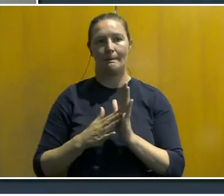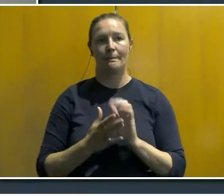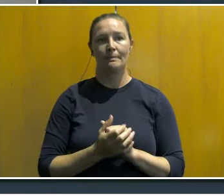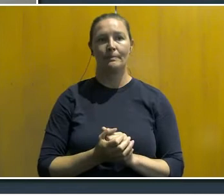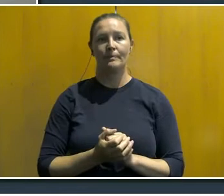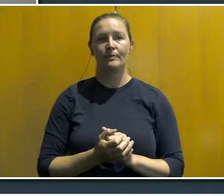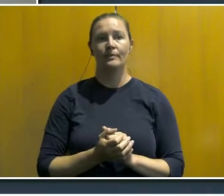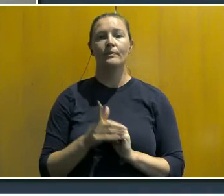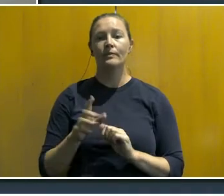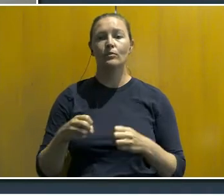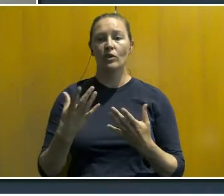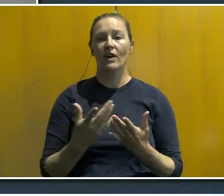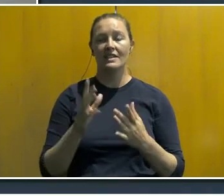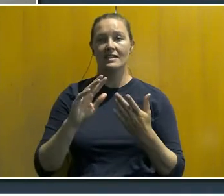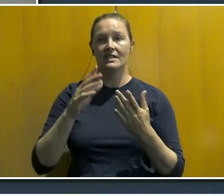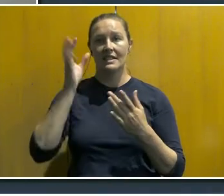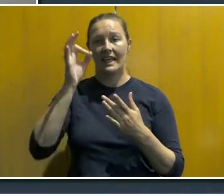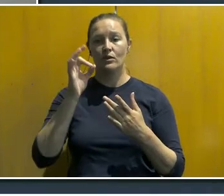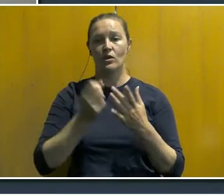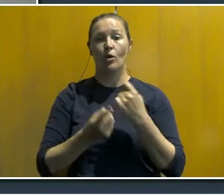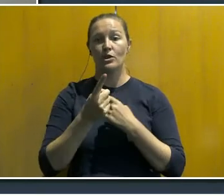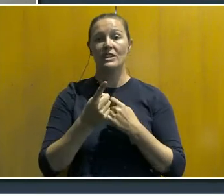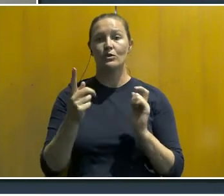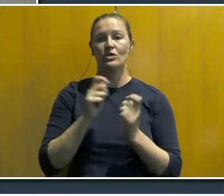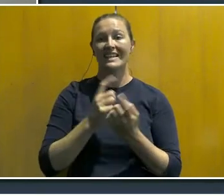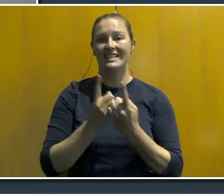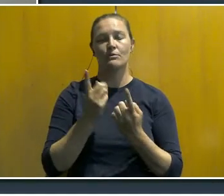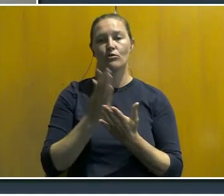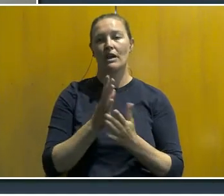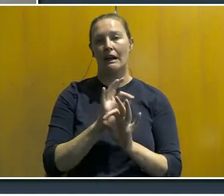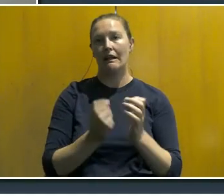the opportunity to implement change, but none have obviously